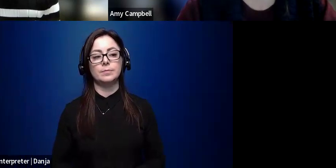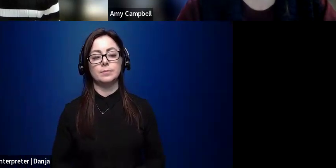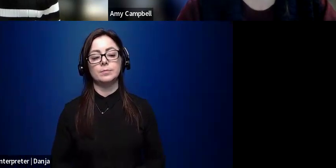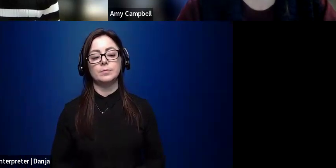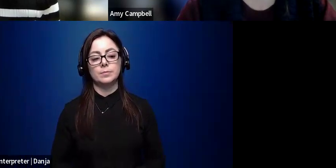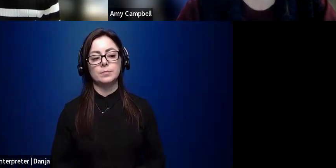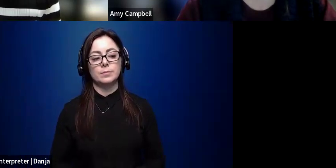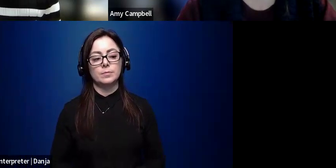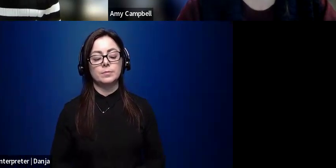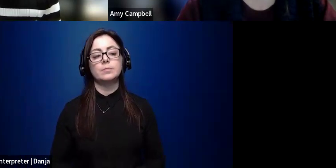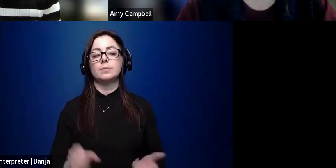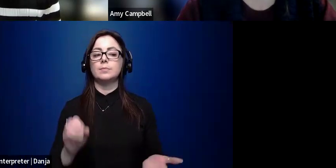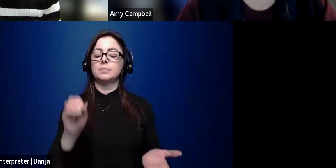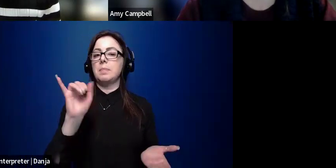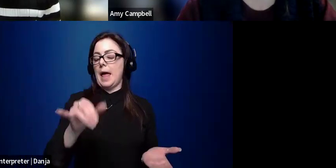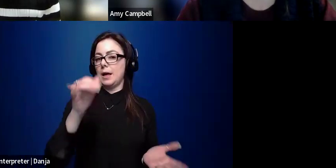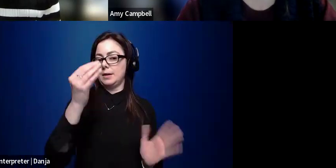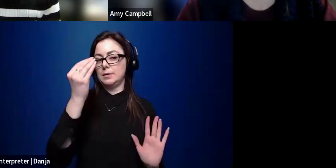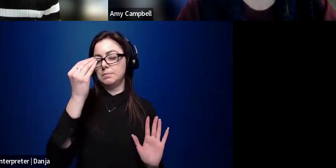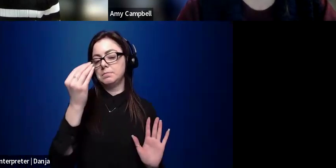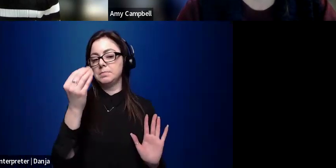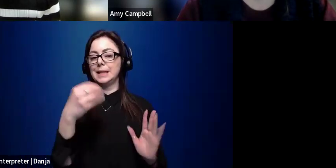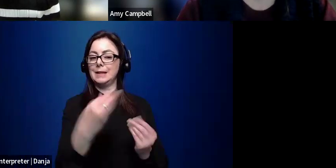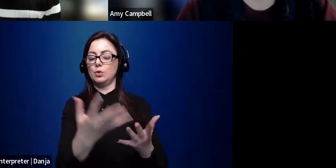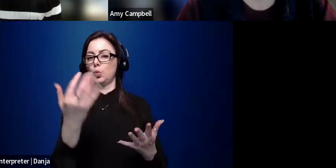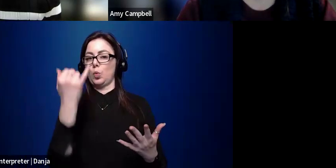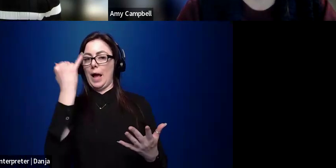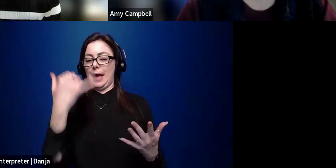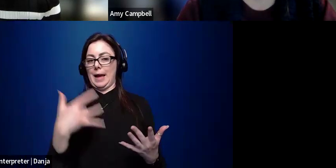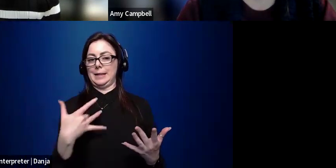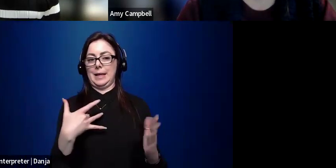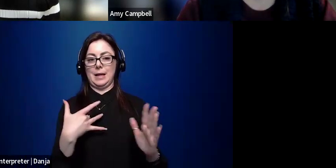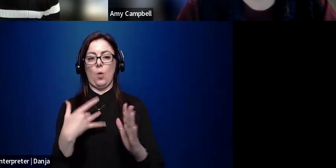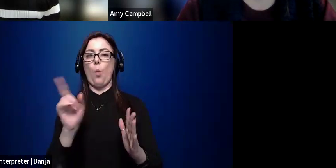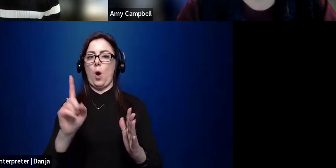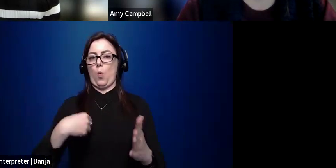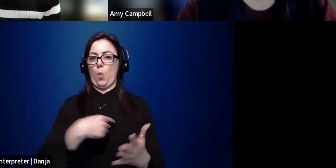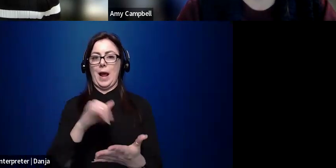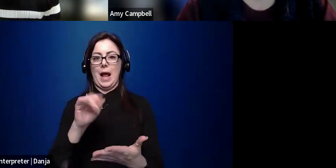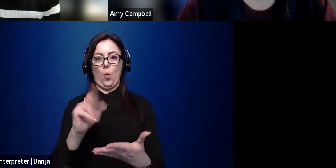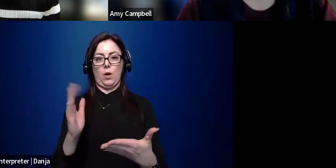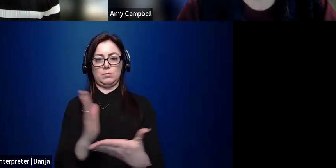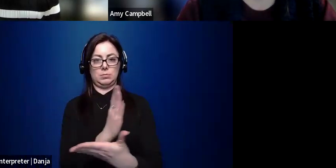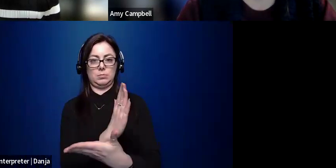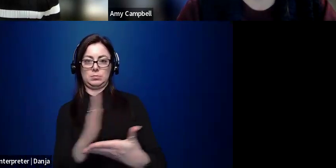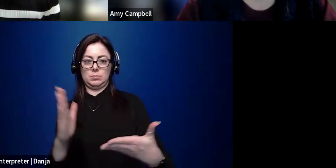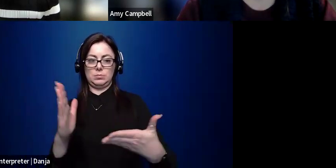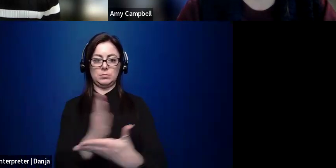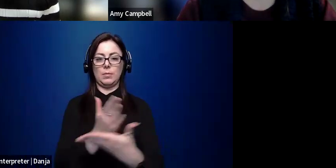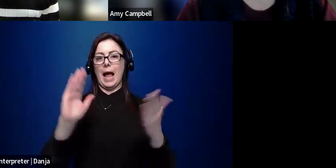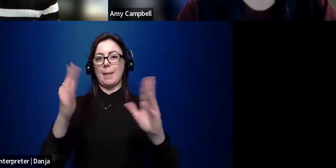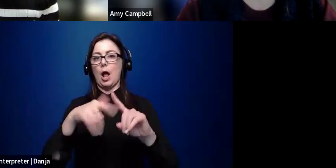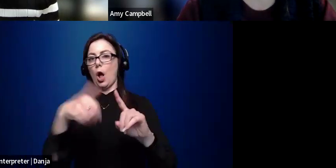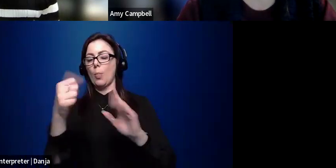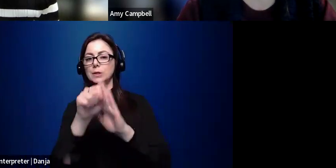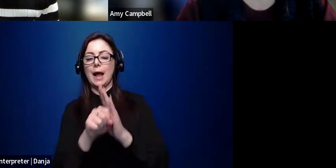in perspective of, first of all, where we stand as far as other states, but